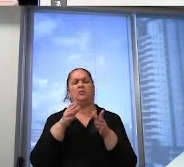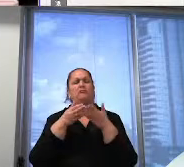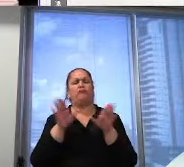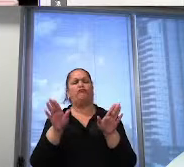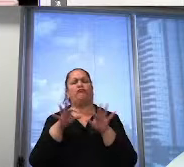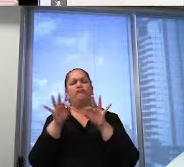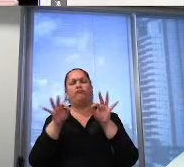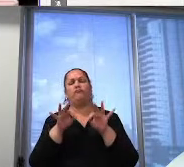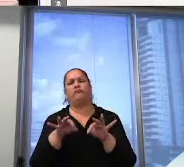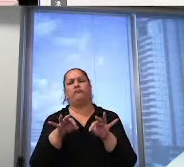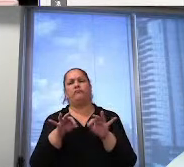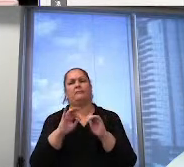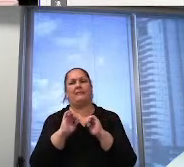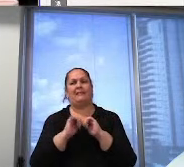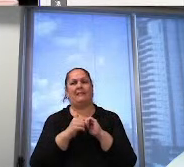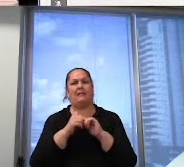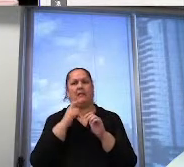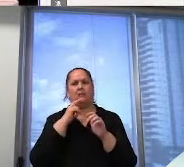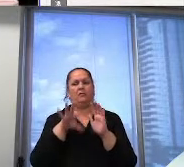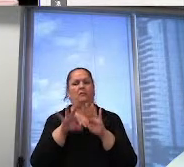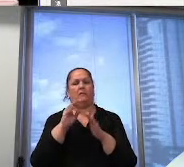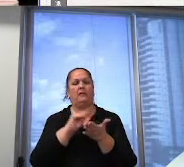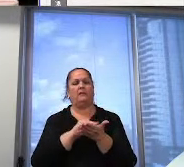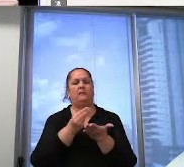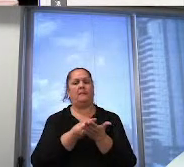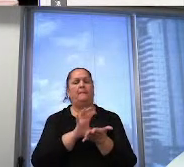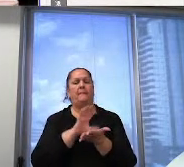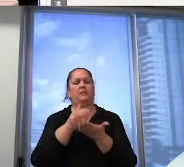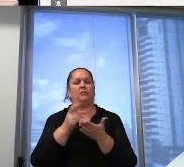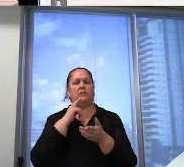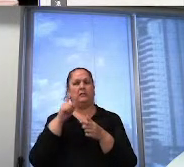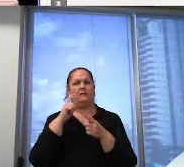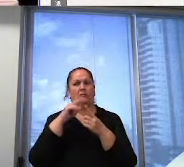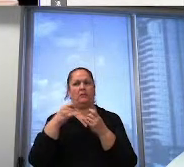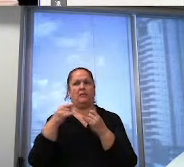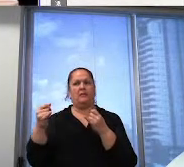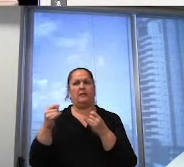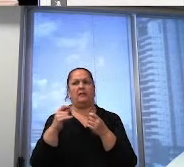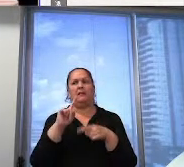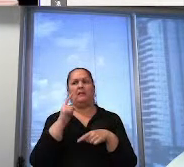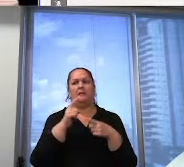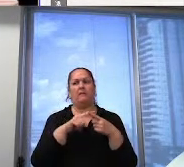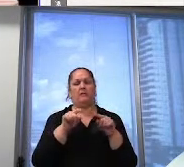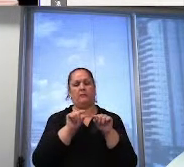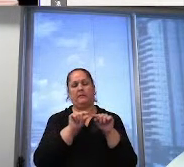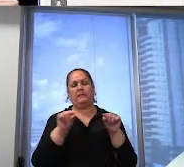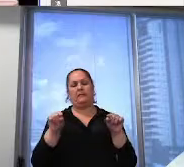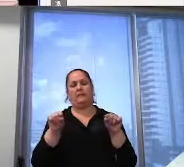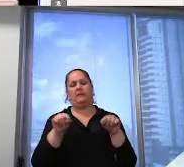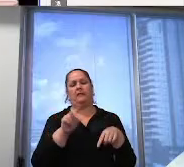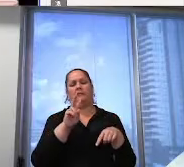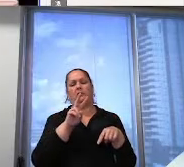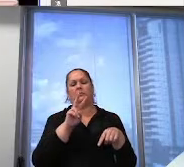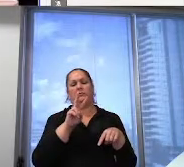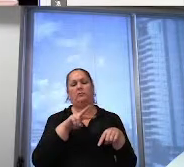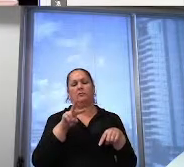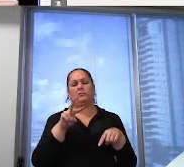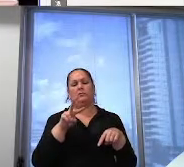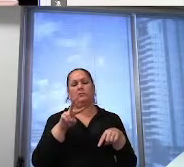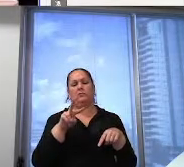deriving any numbers, but just describe generally how you came up with the budget for what was needed for those lines. So the first one would be